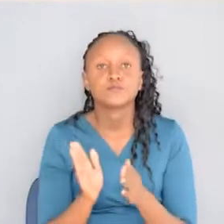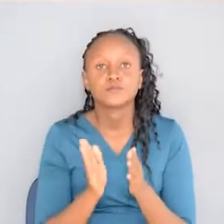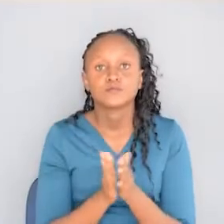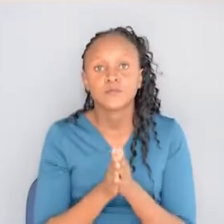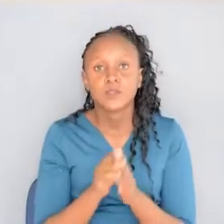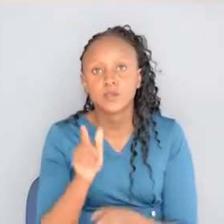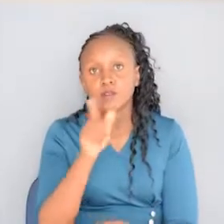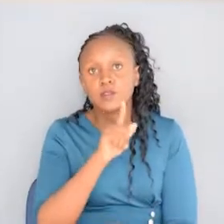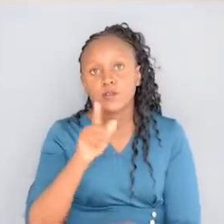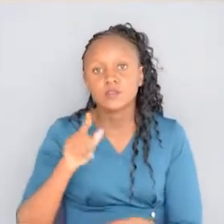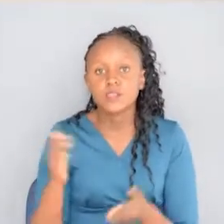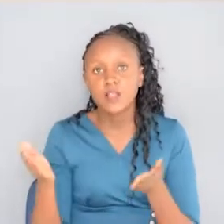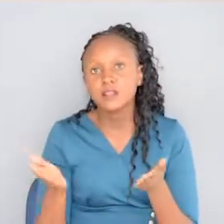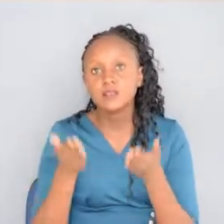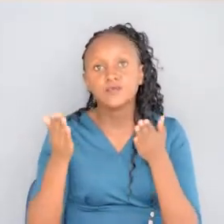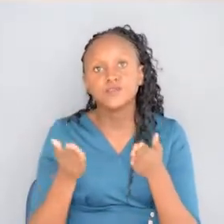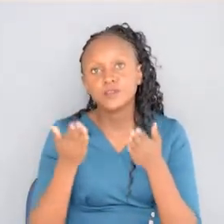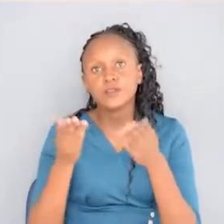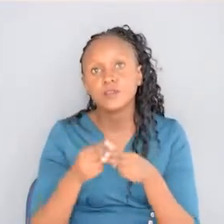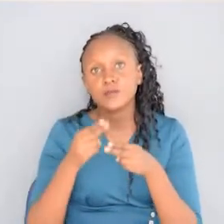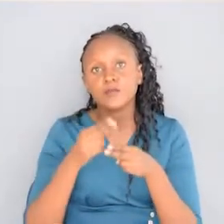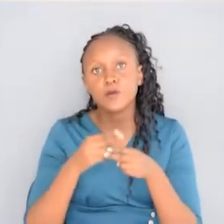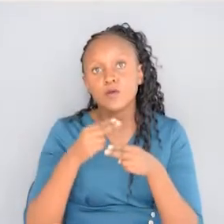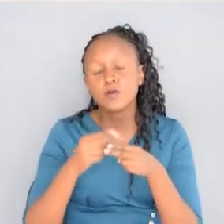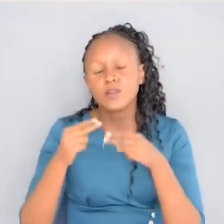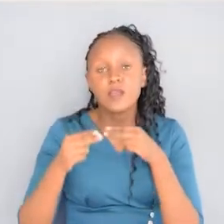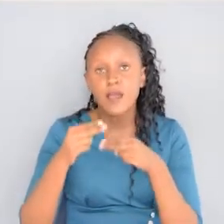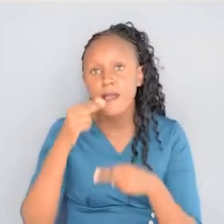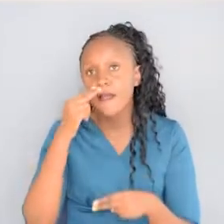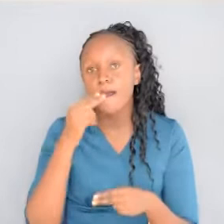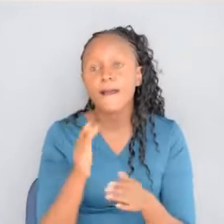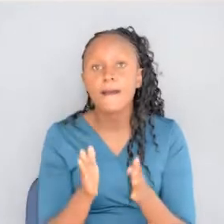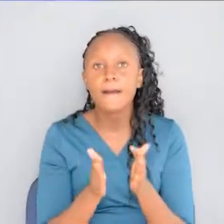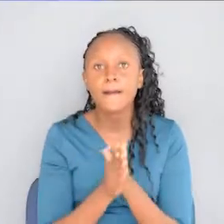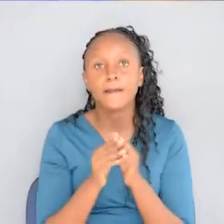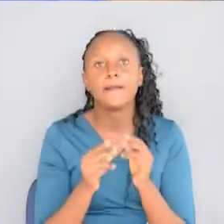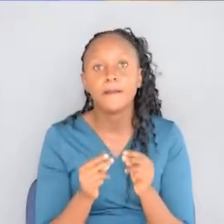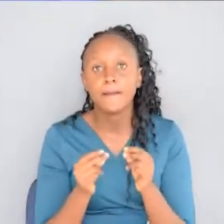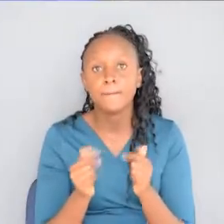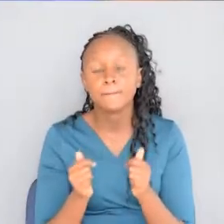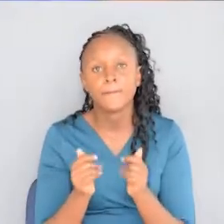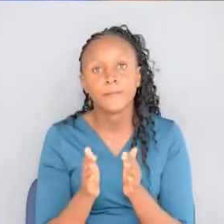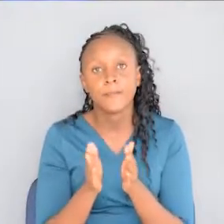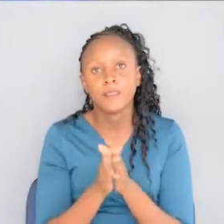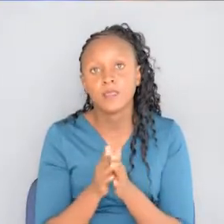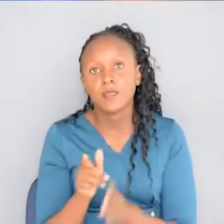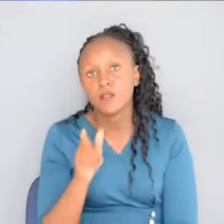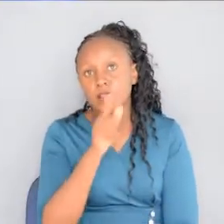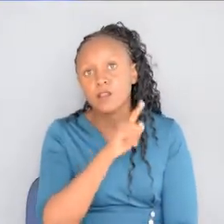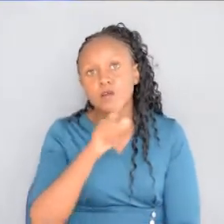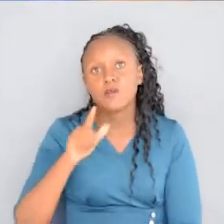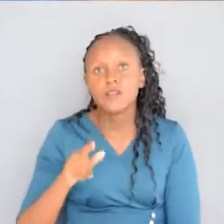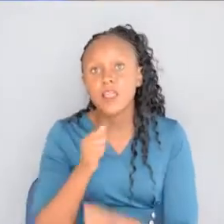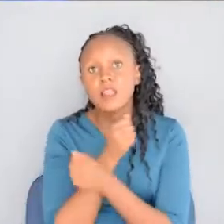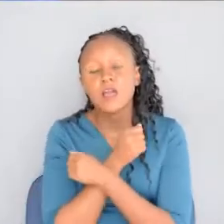high. Lift your name on high. Lord, I lift your name on high. Lord, I love to sing